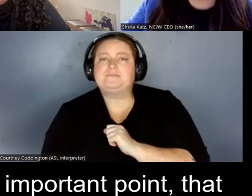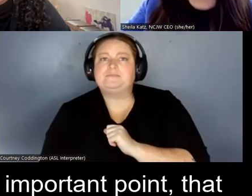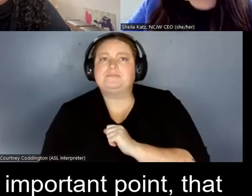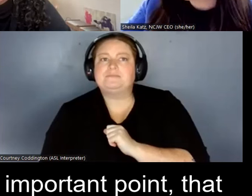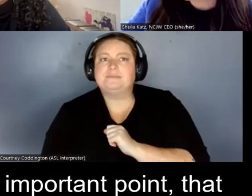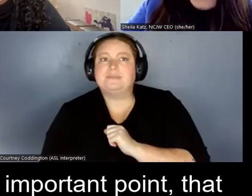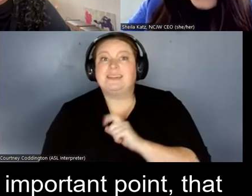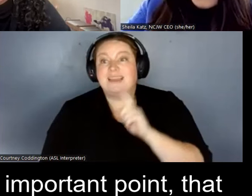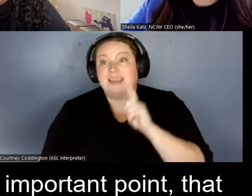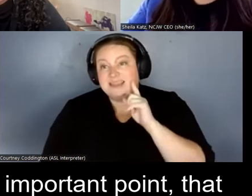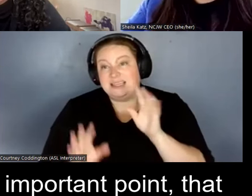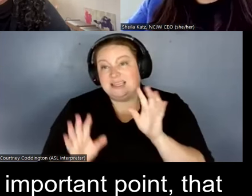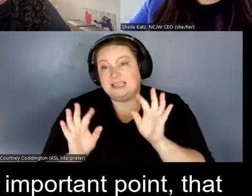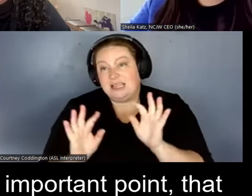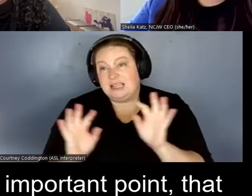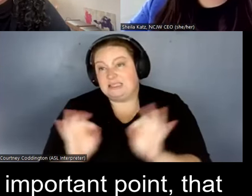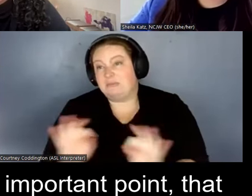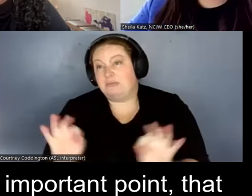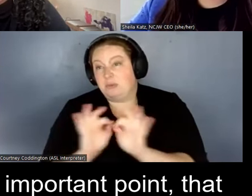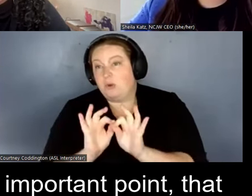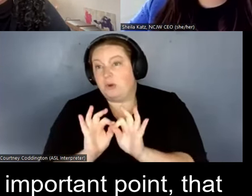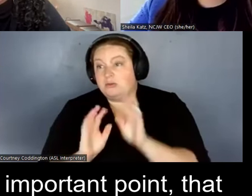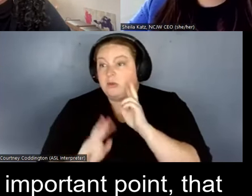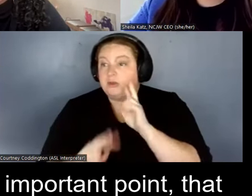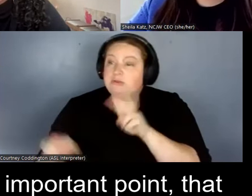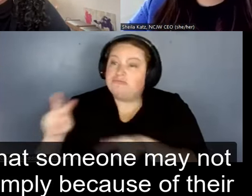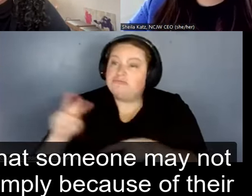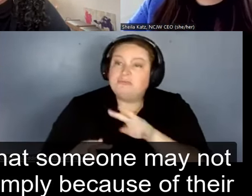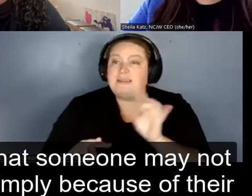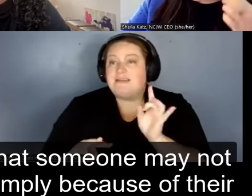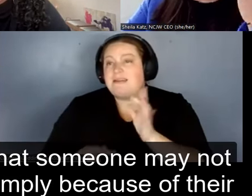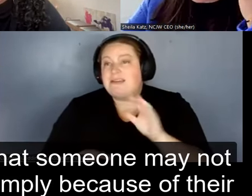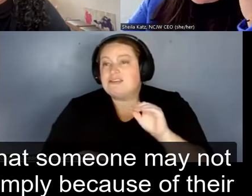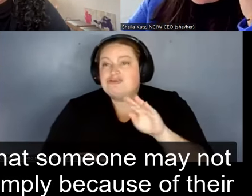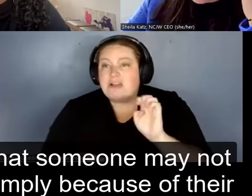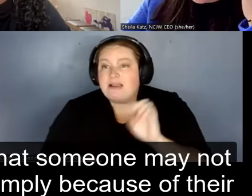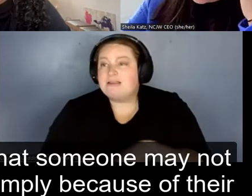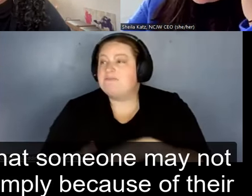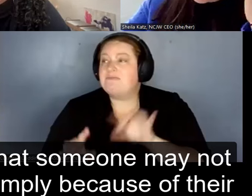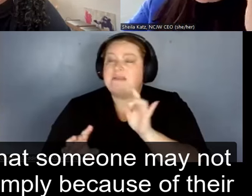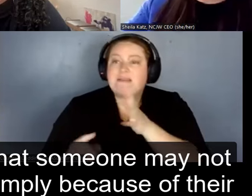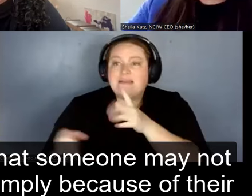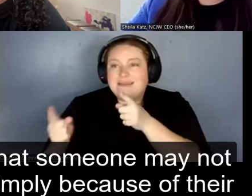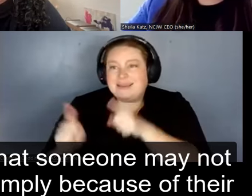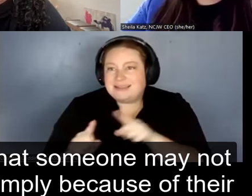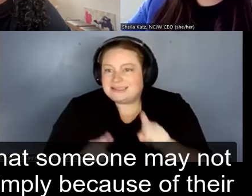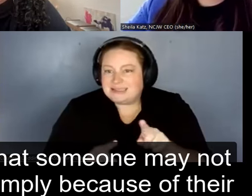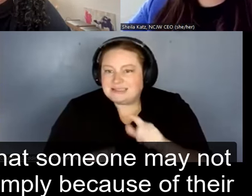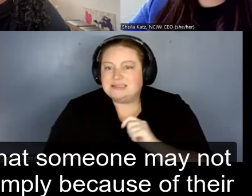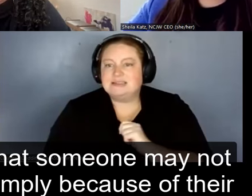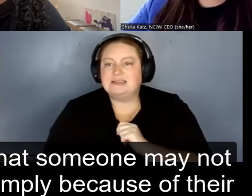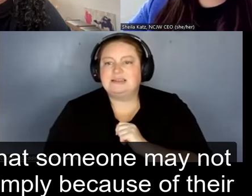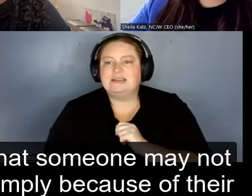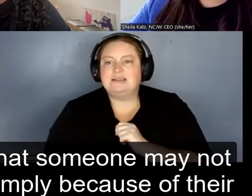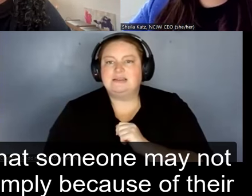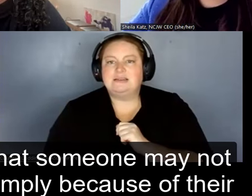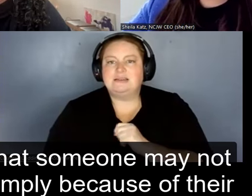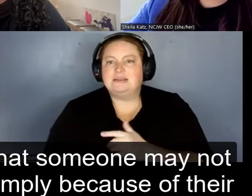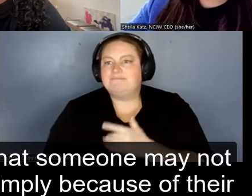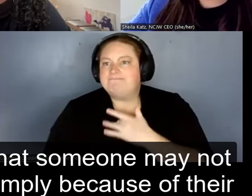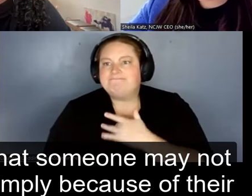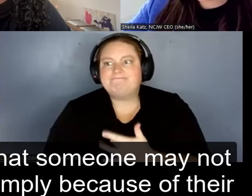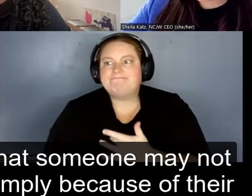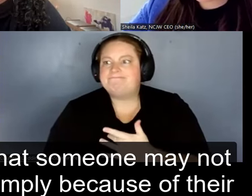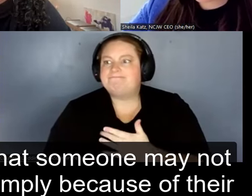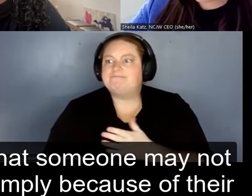an important point, that when we look at hate crimes and hate incidents, we seize on the fact that someone may not have